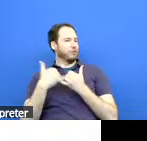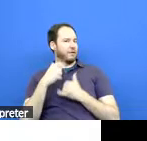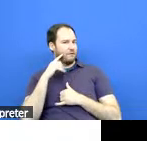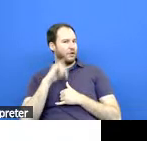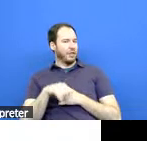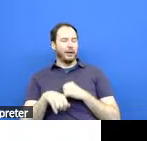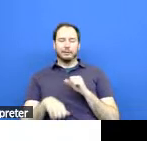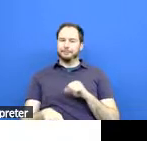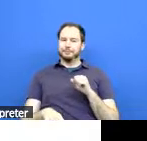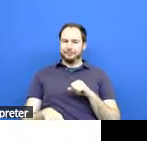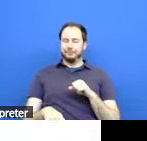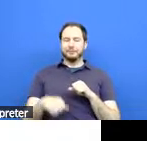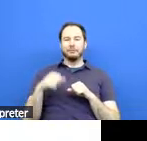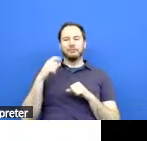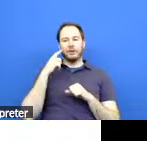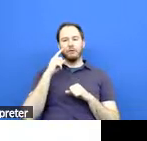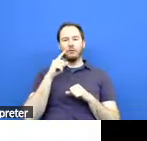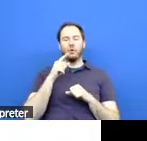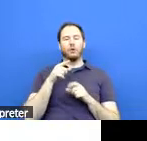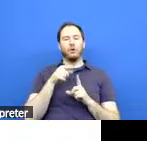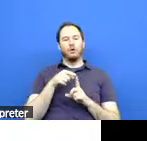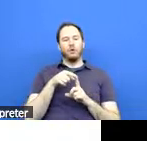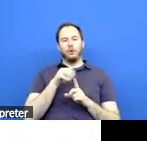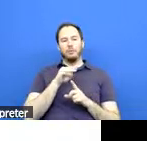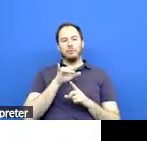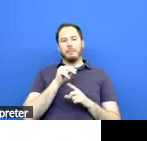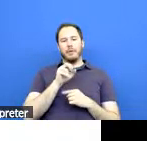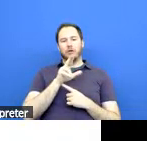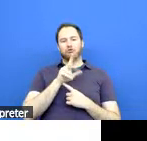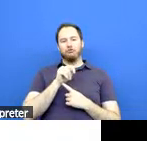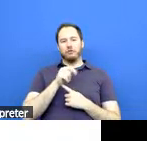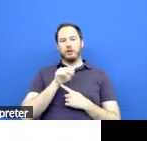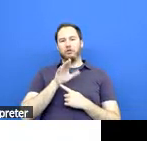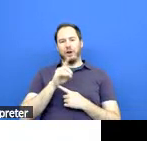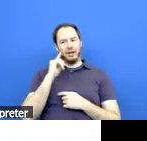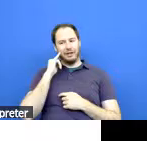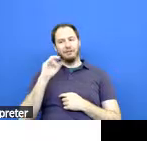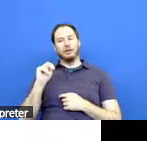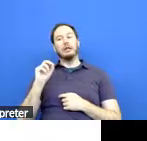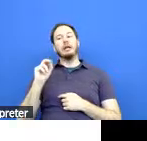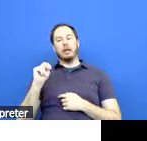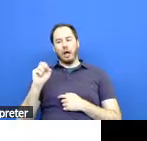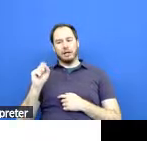it's a non-secular, for the Main Street grant, if it's non-secular,